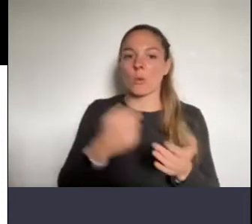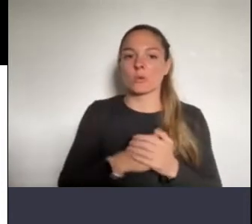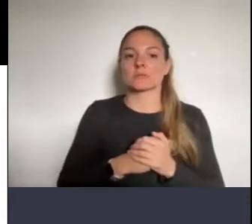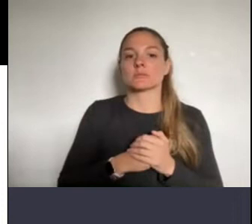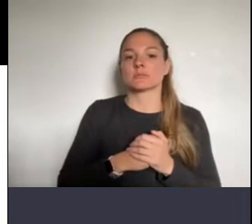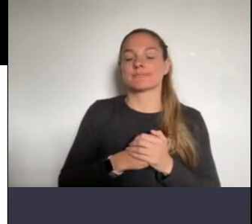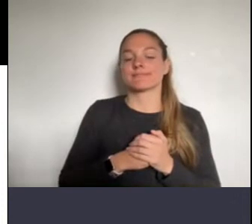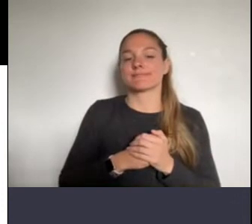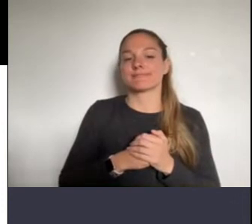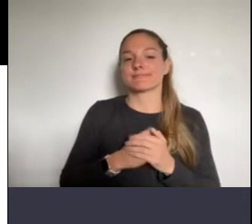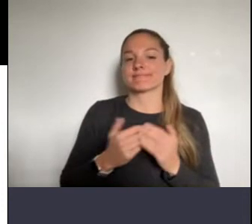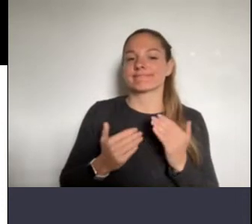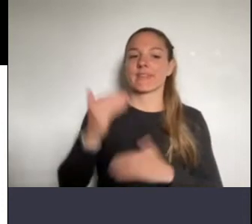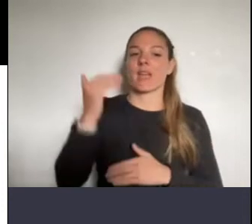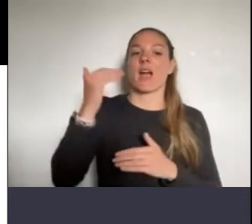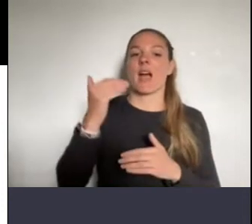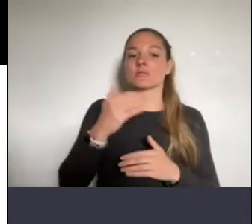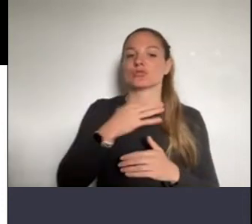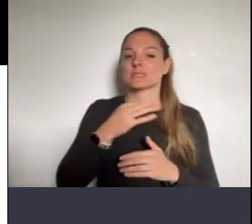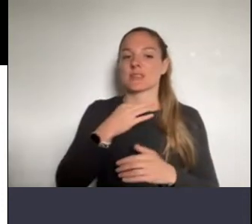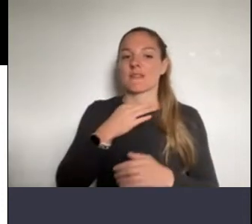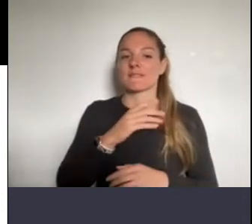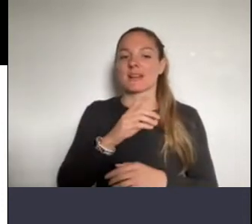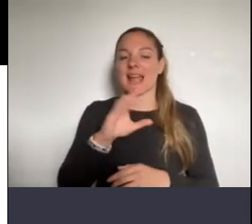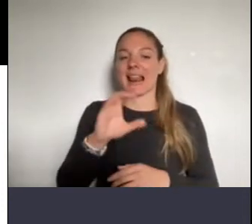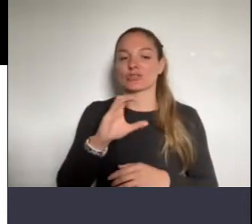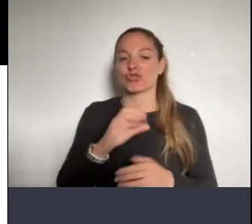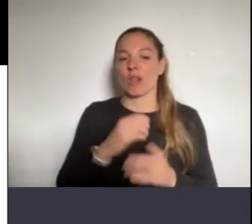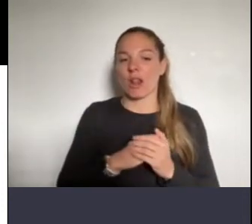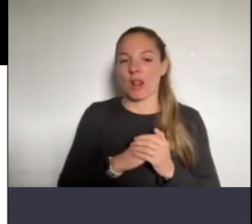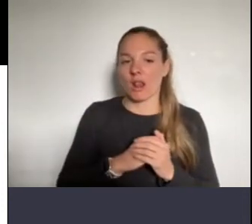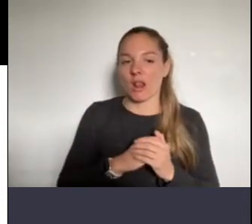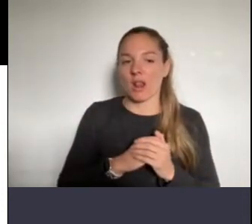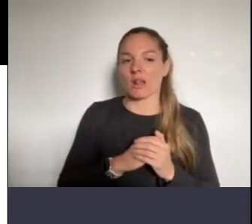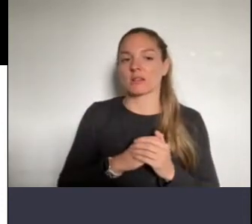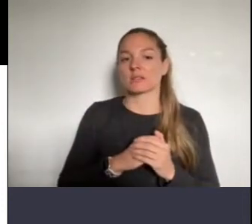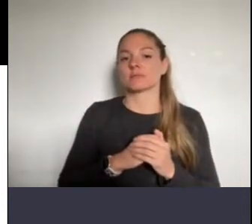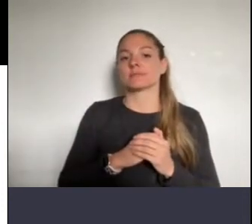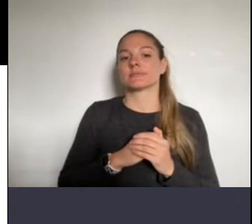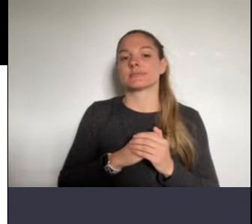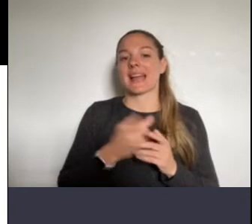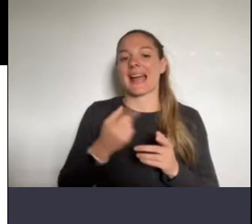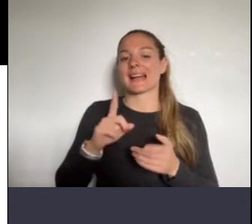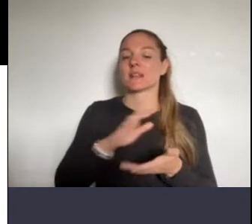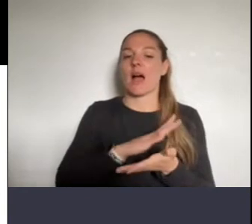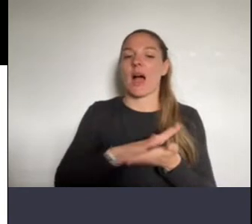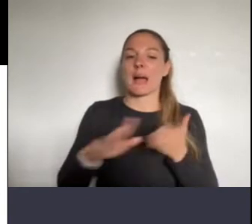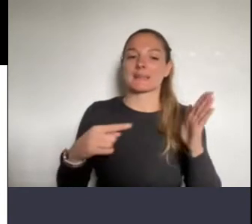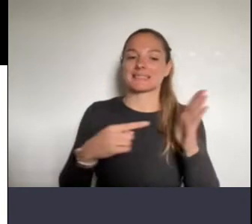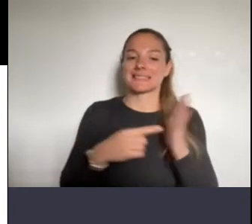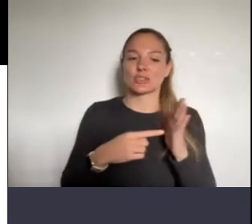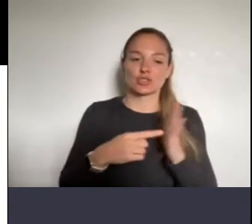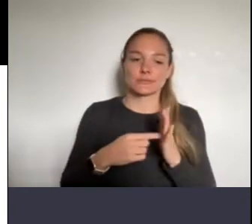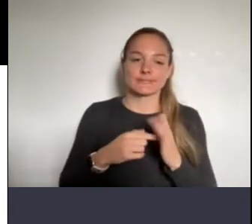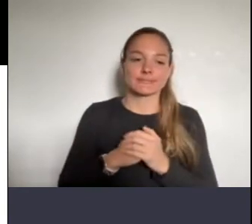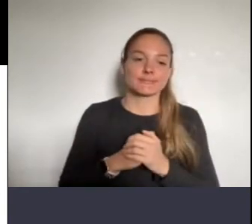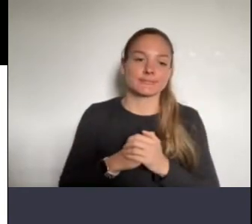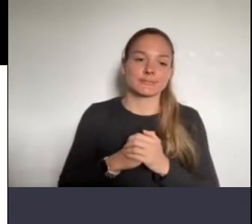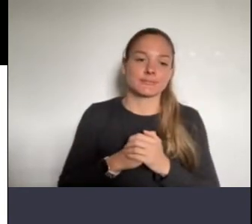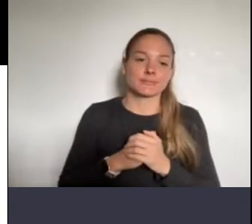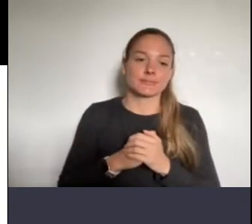third of deaf people, and 47% of the community have hypertension. So hearing loss is a leading cause